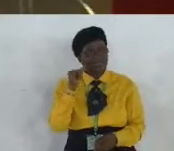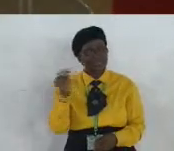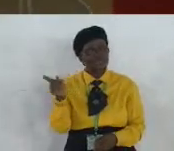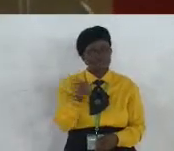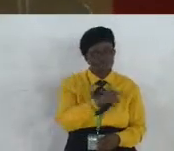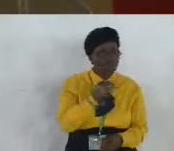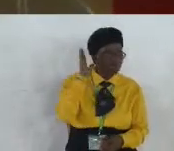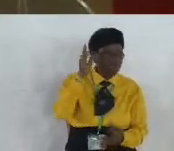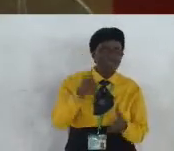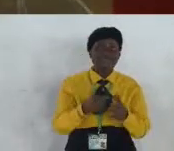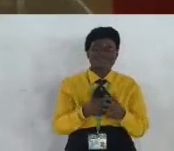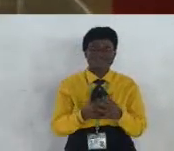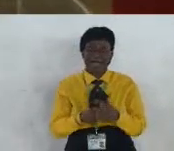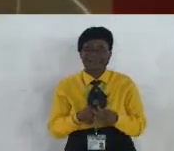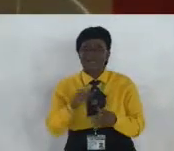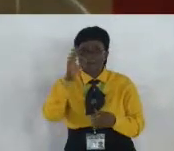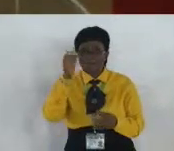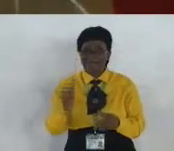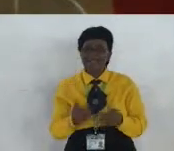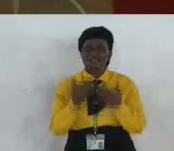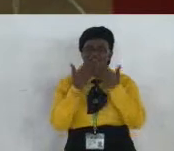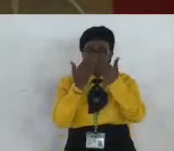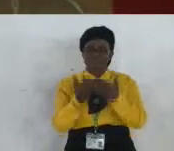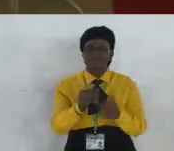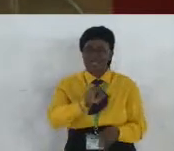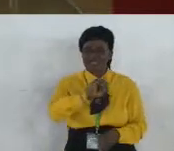Thank Him that at least you are still here.